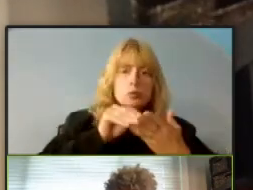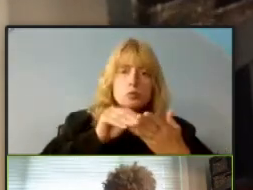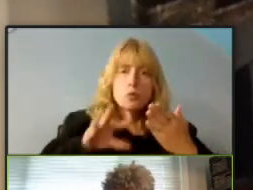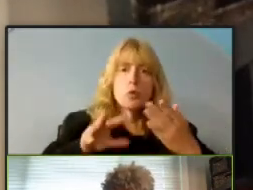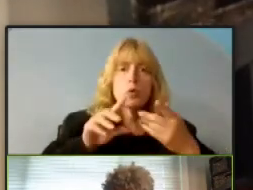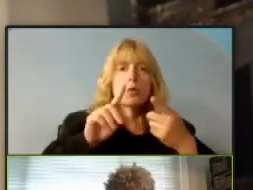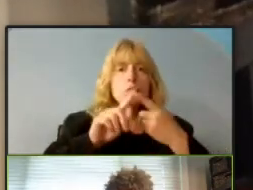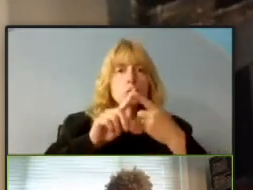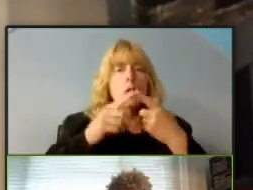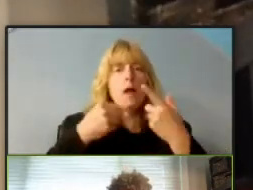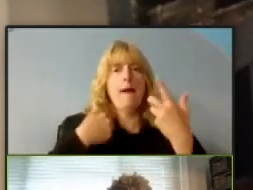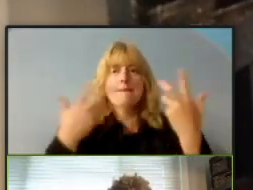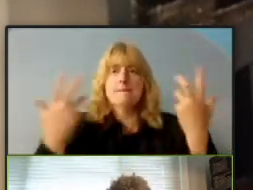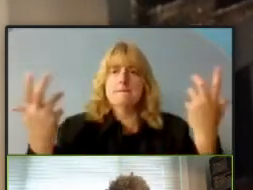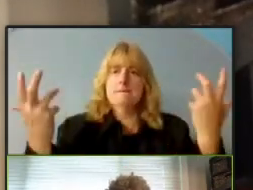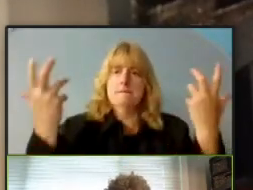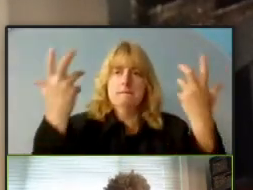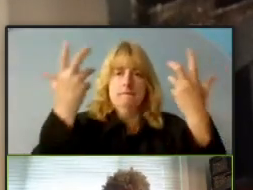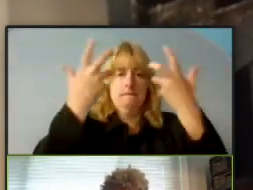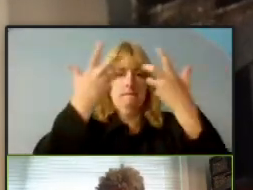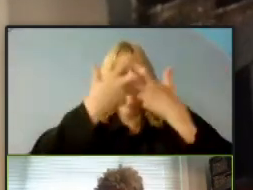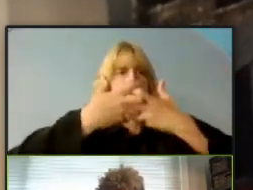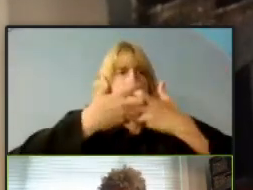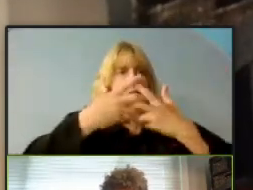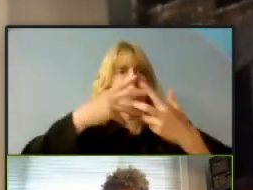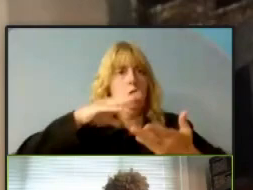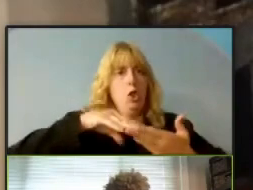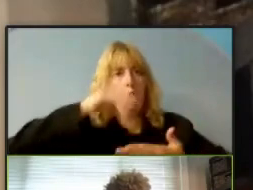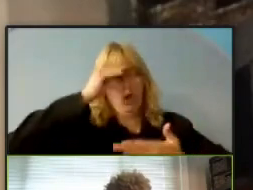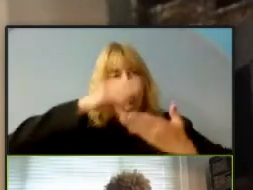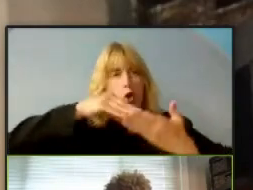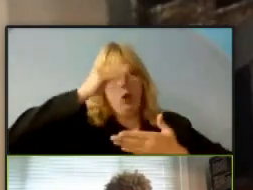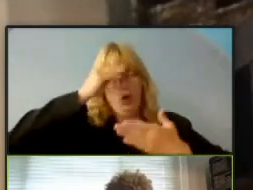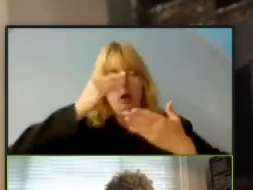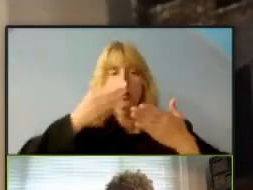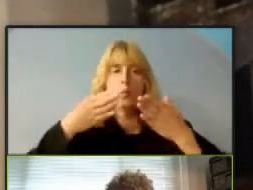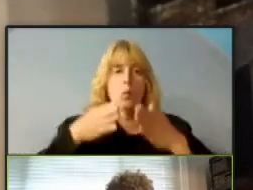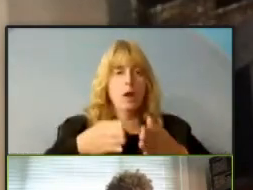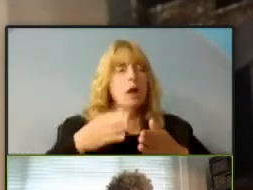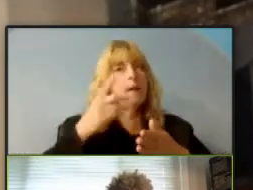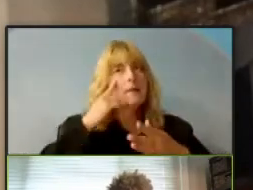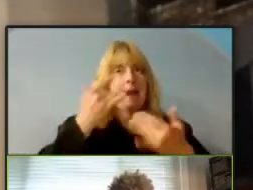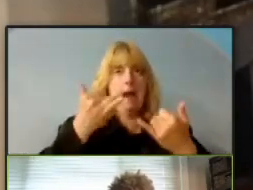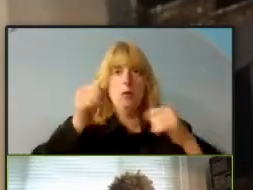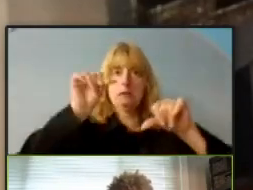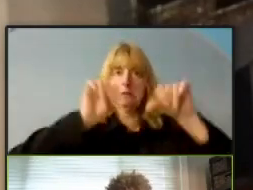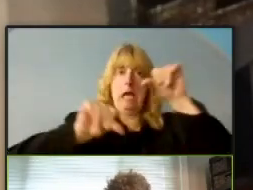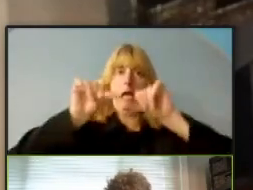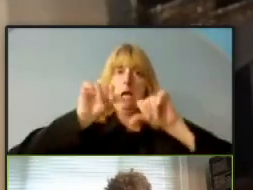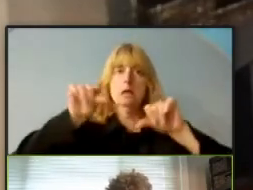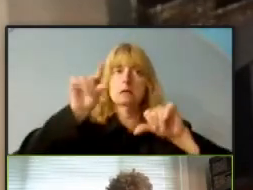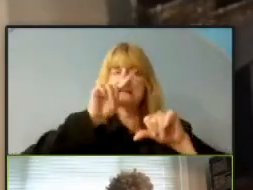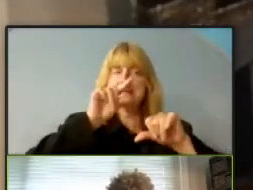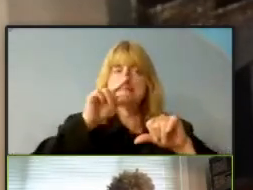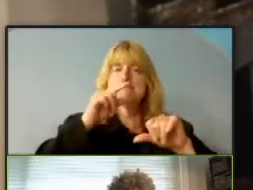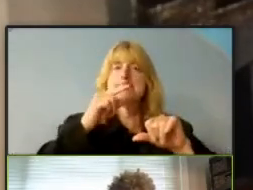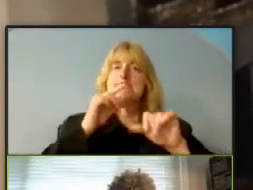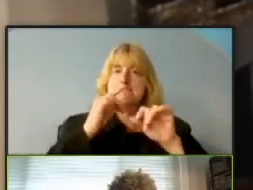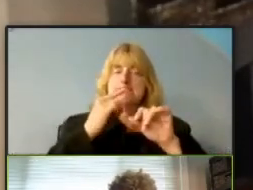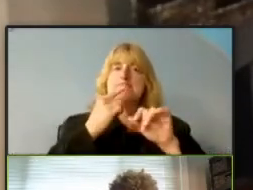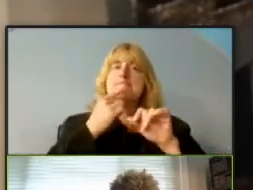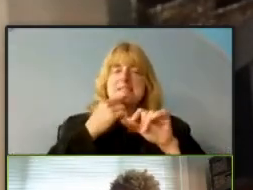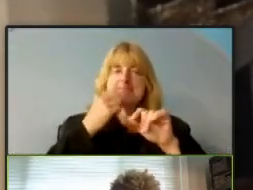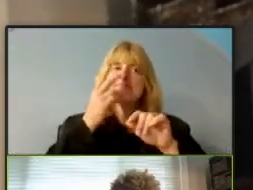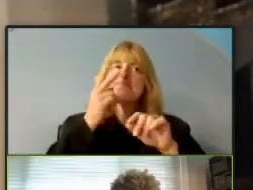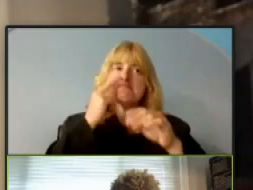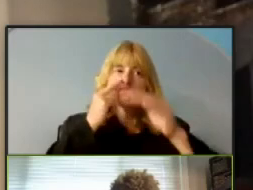blended learning model, because we know the science is telling us that we can see shutting down schools again is very